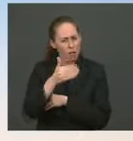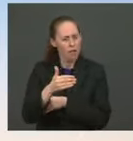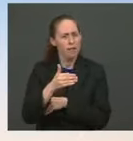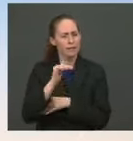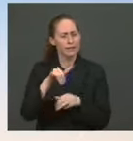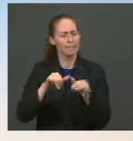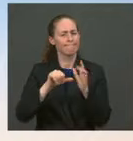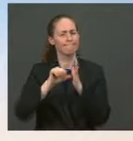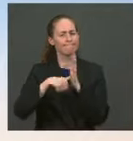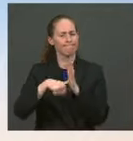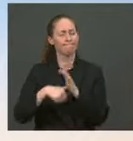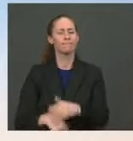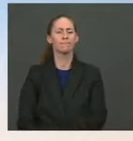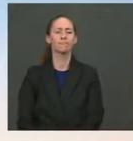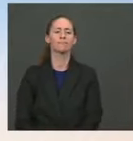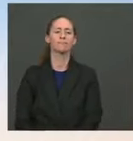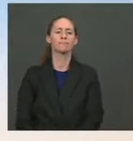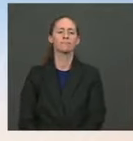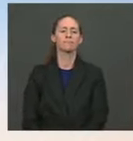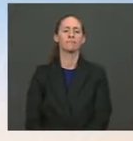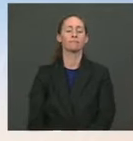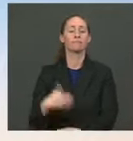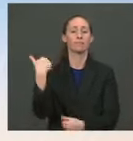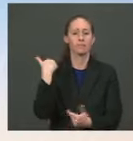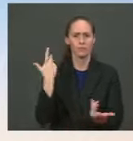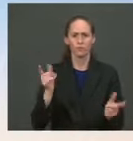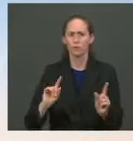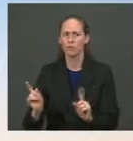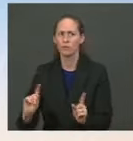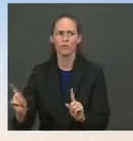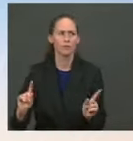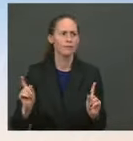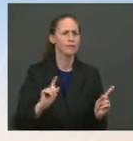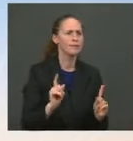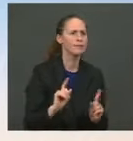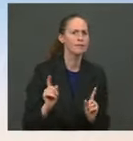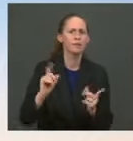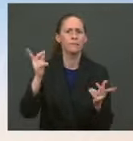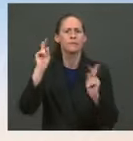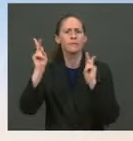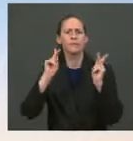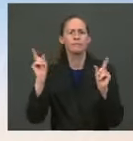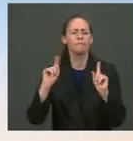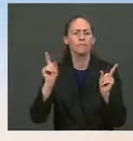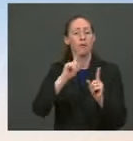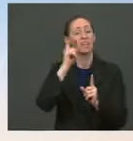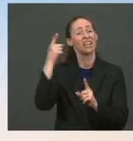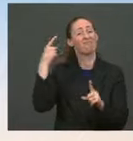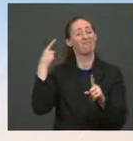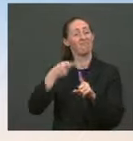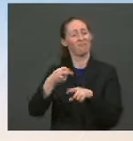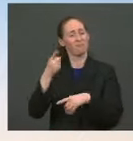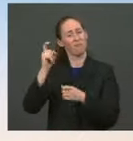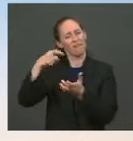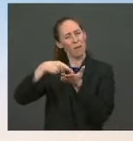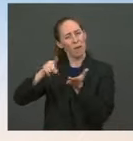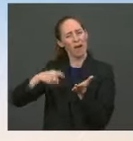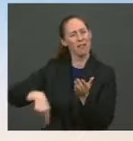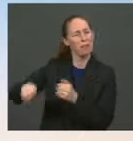the labor shortage, that's, I think the president has talked about this, the importance of making sure that we're paying people